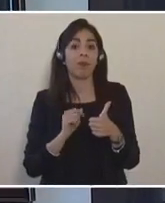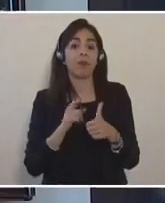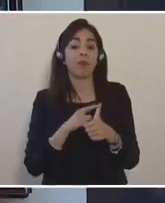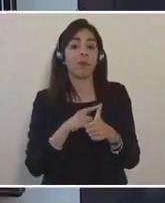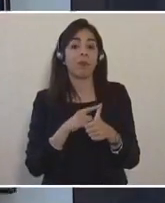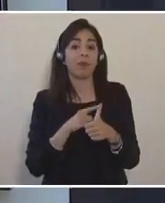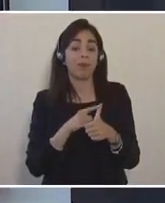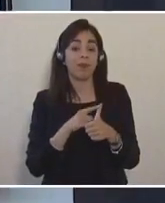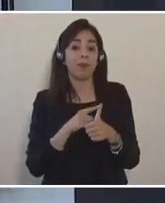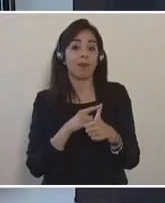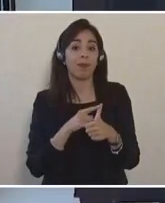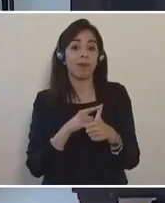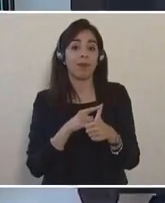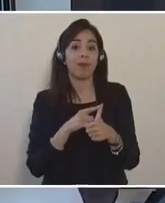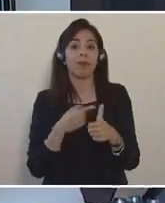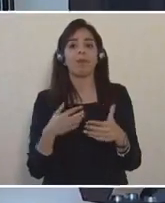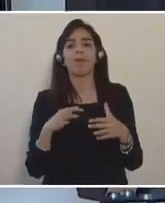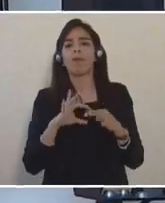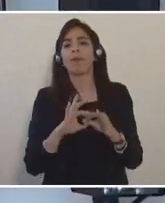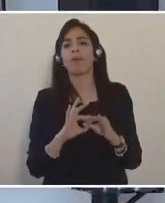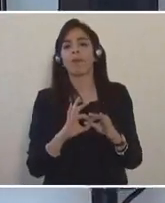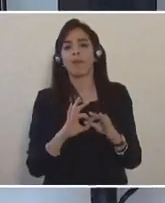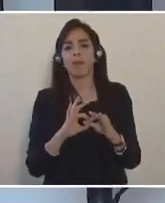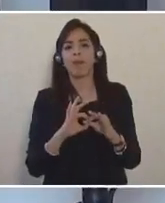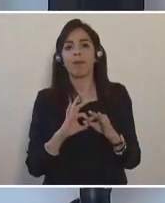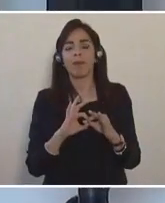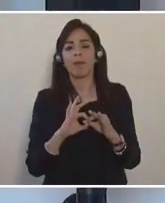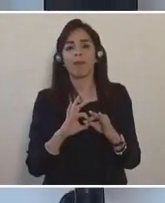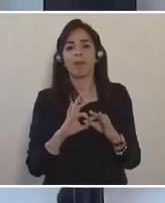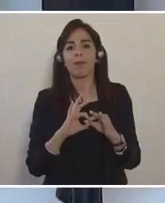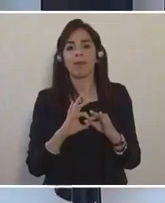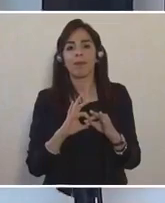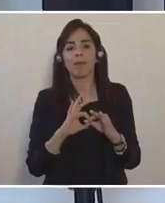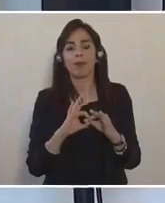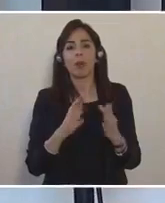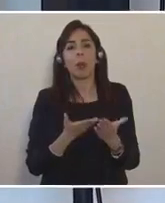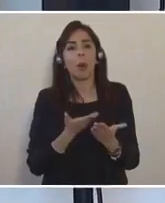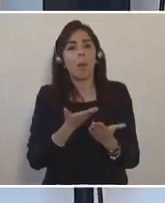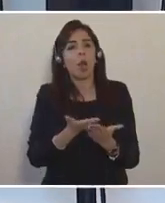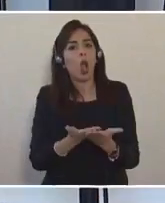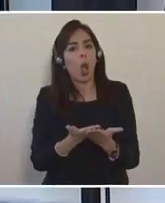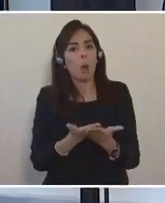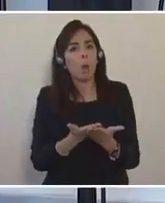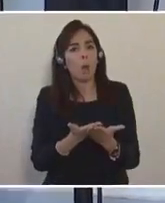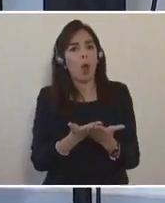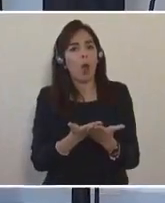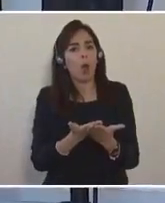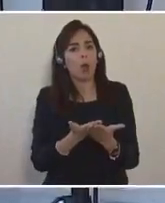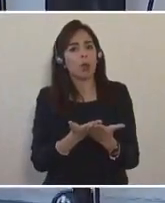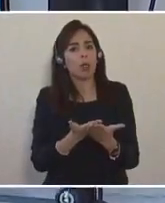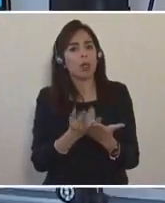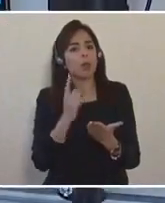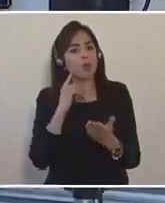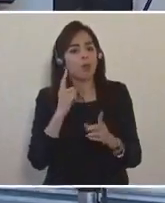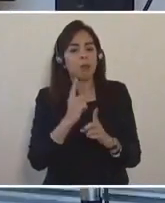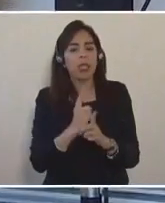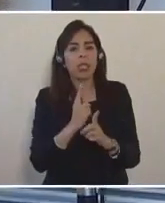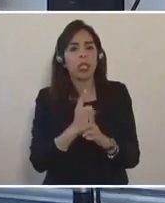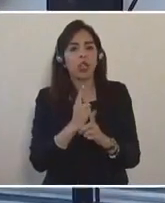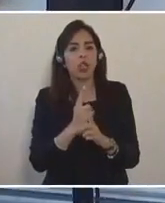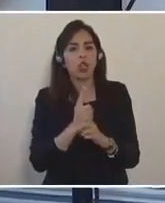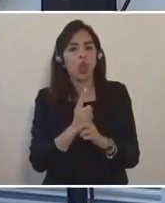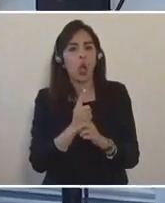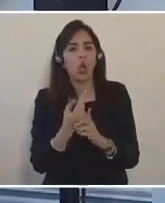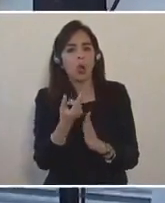a 50 billion plan would be necessary to fight the pandemic. How do you see it? Is